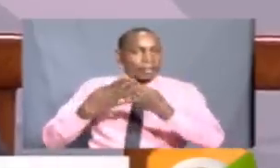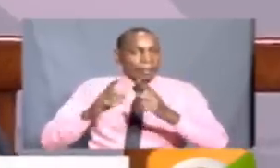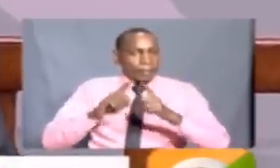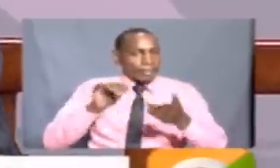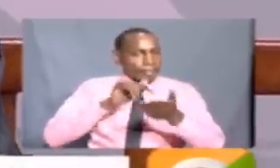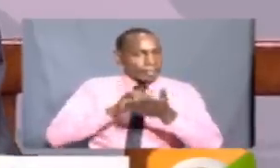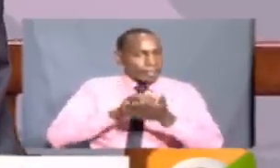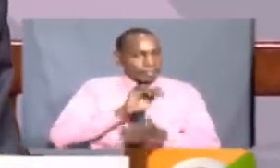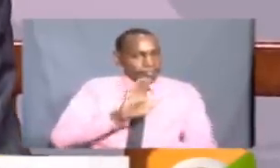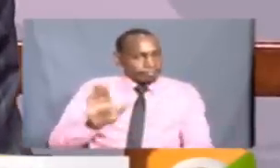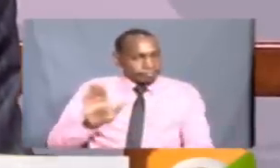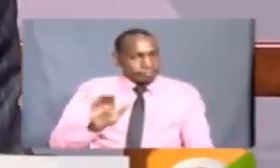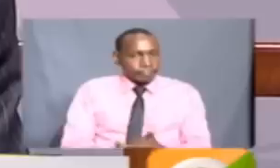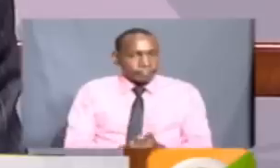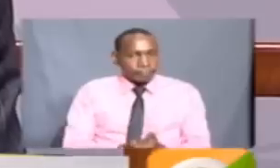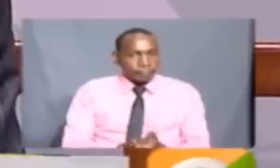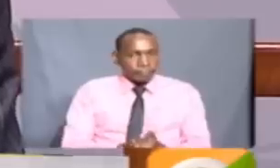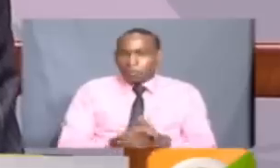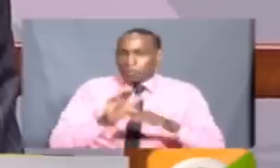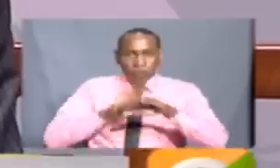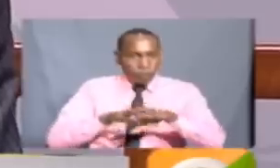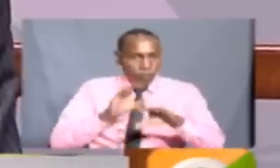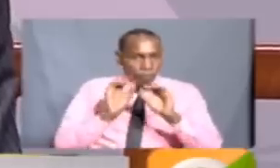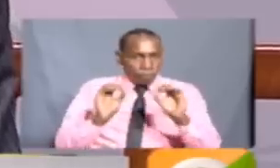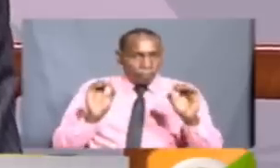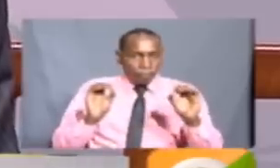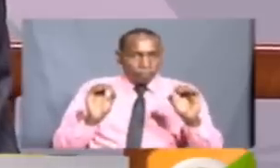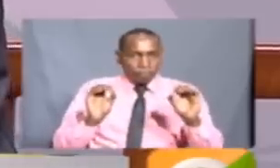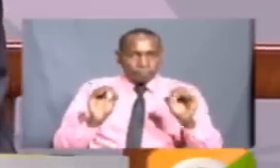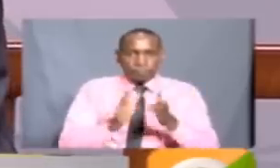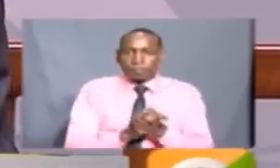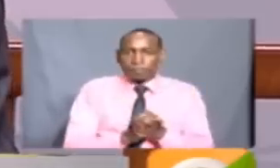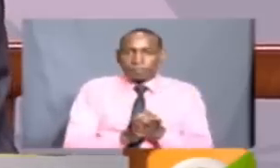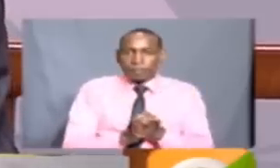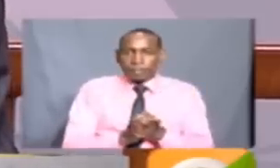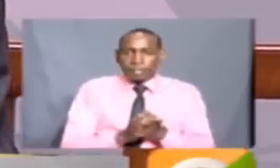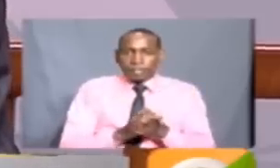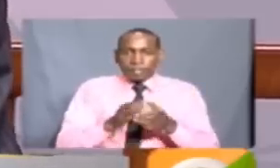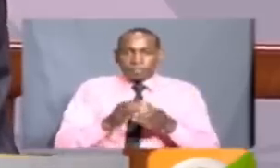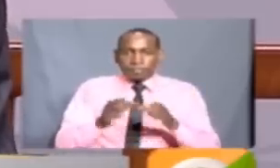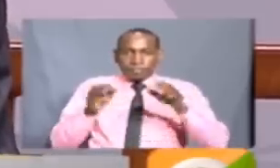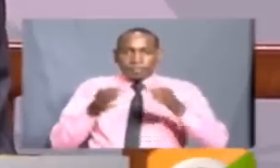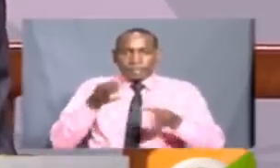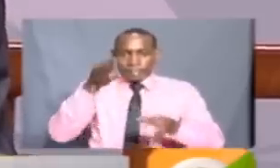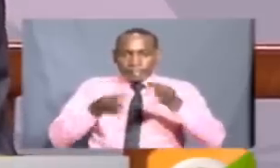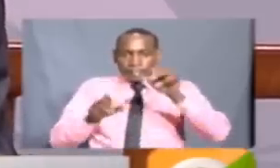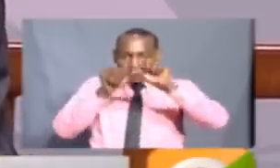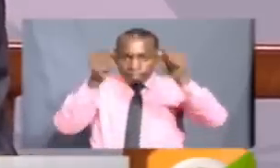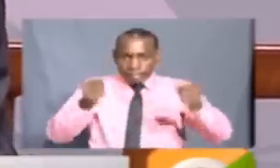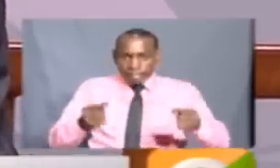is barbaric. The wheels of justice are slow.